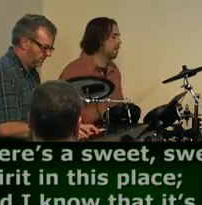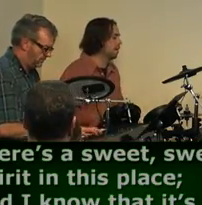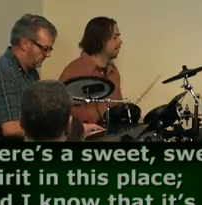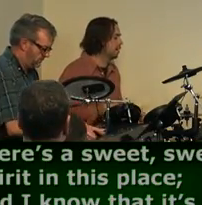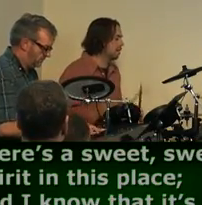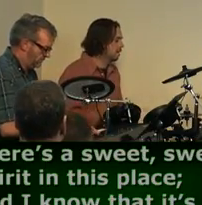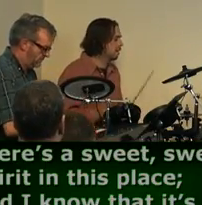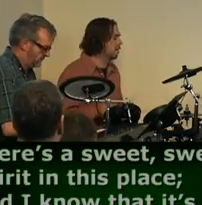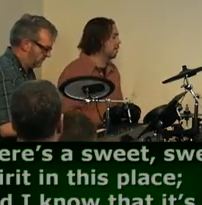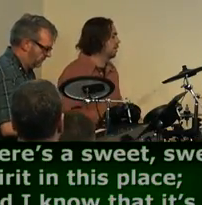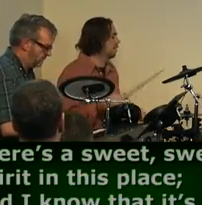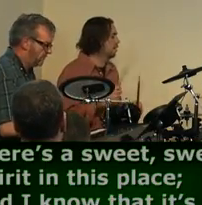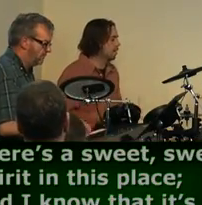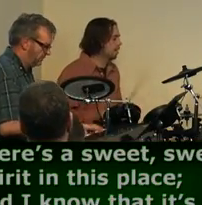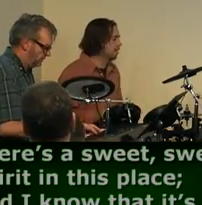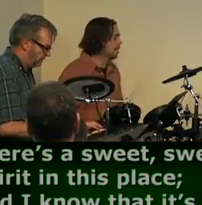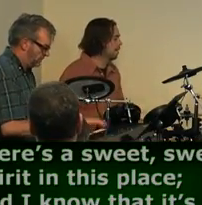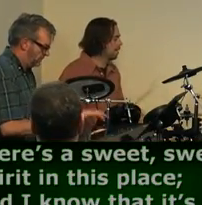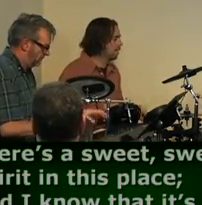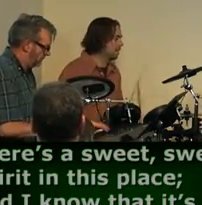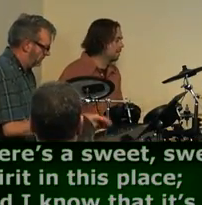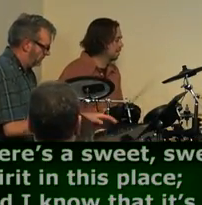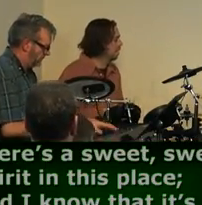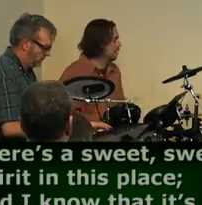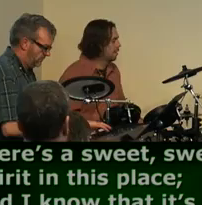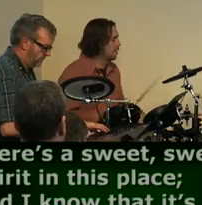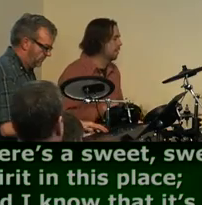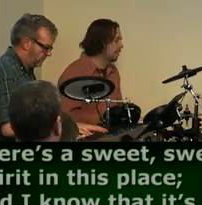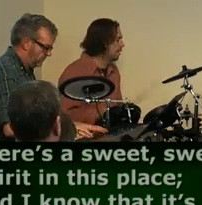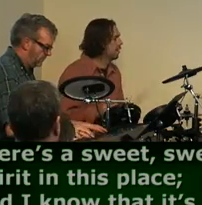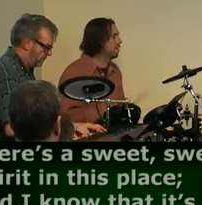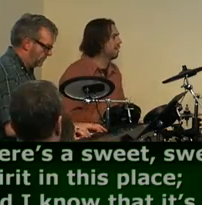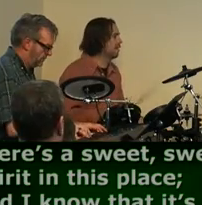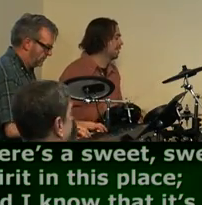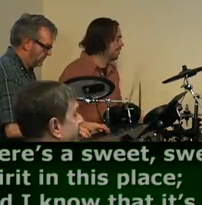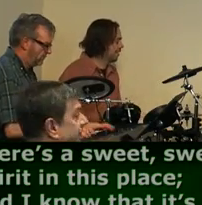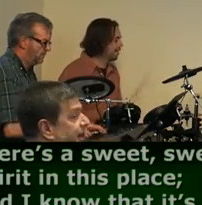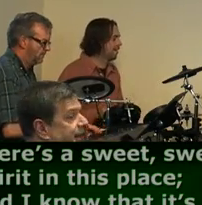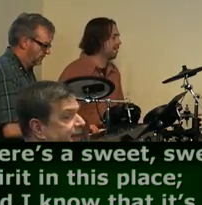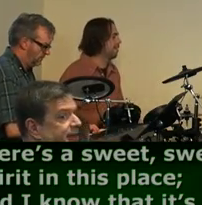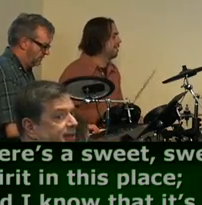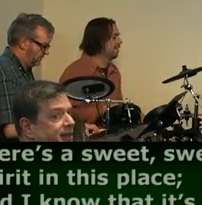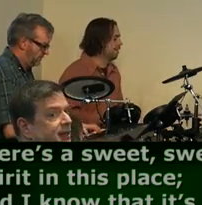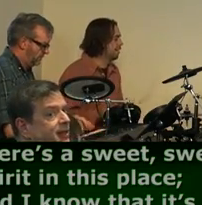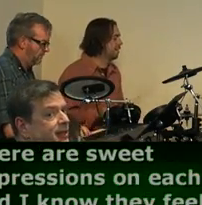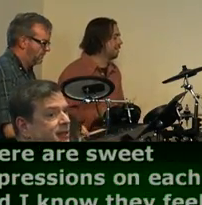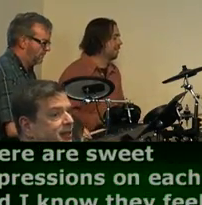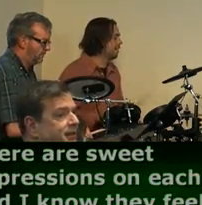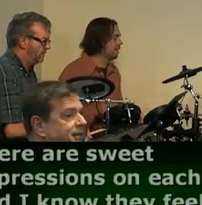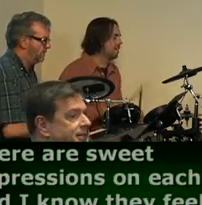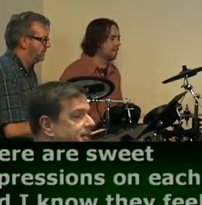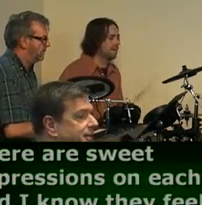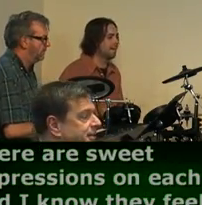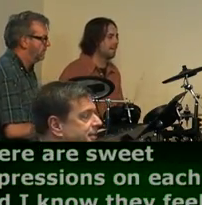sweet and I know that it's the of our